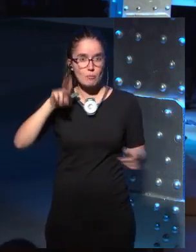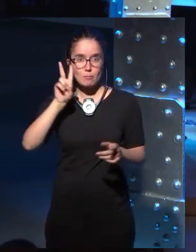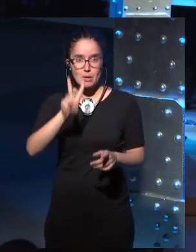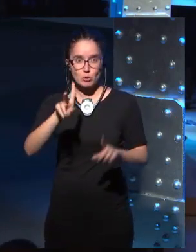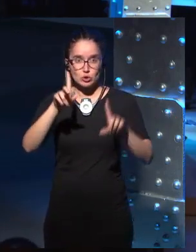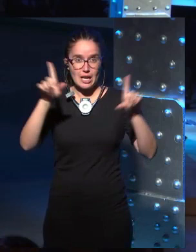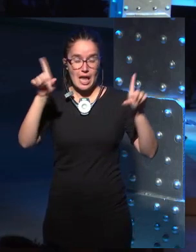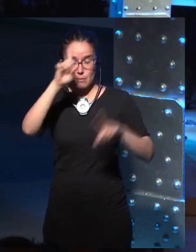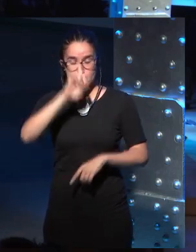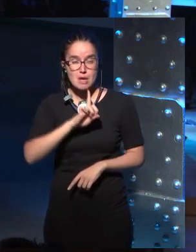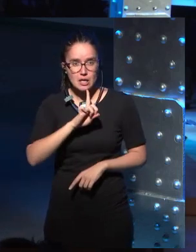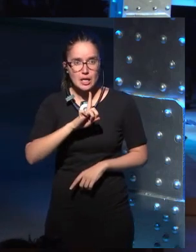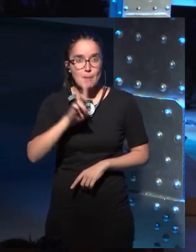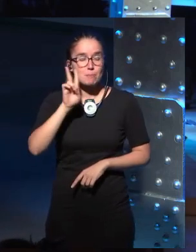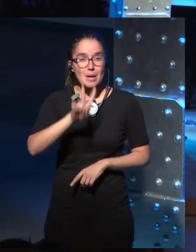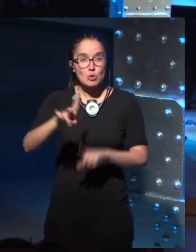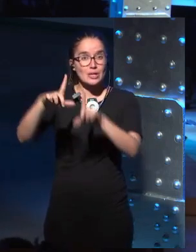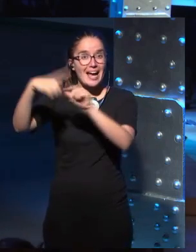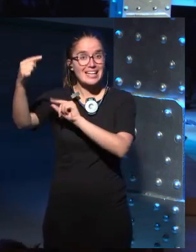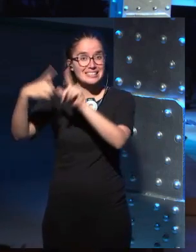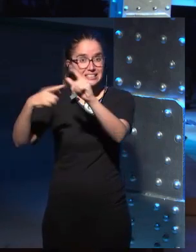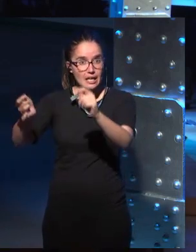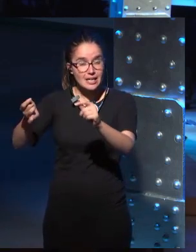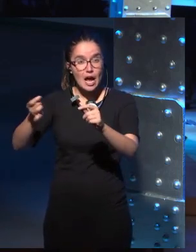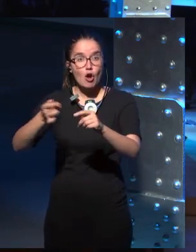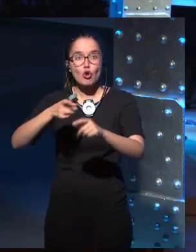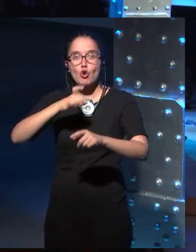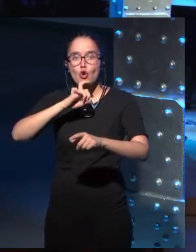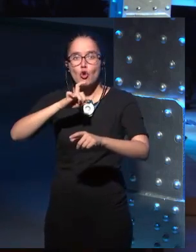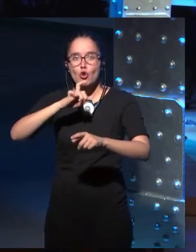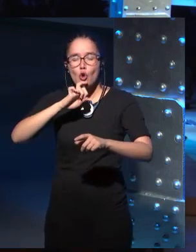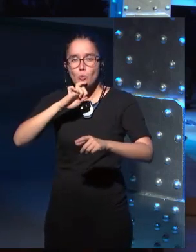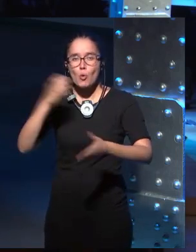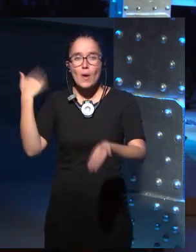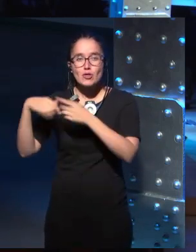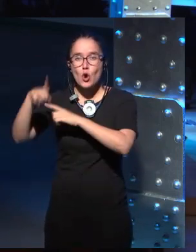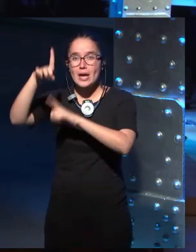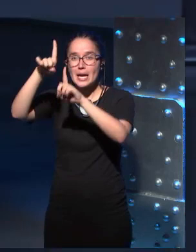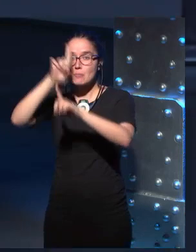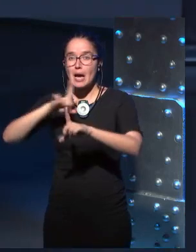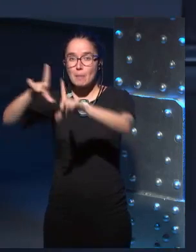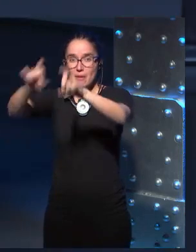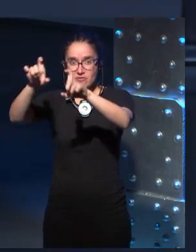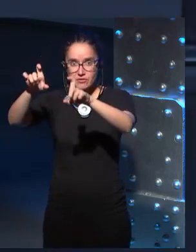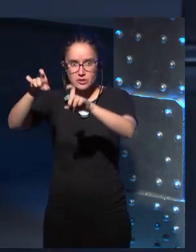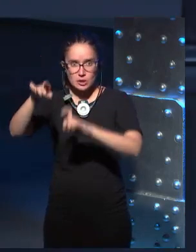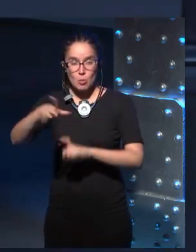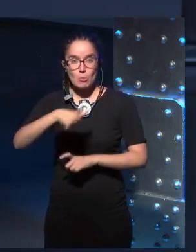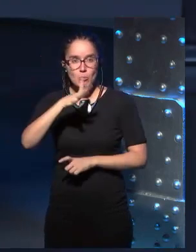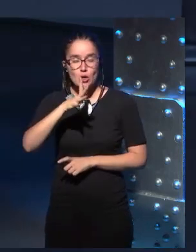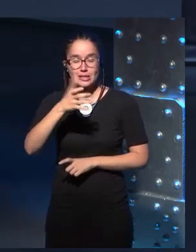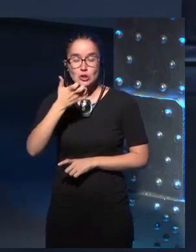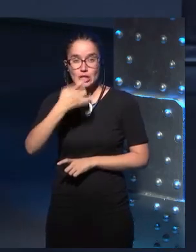it, you see the star as it was when it sent an image of itself. That's why if you look at a star that